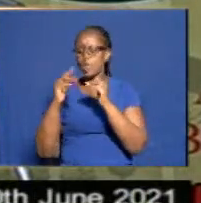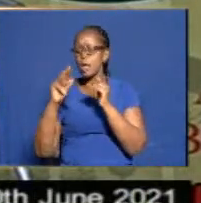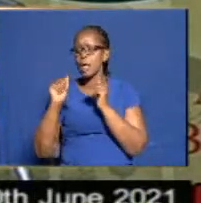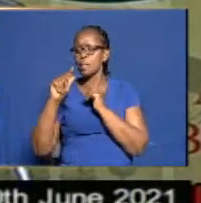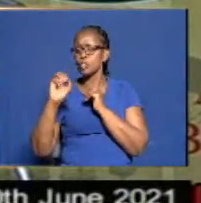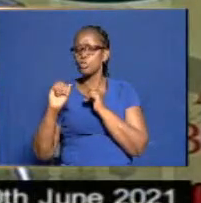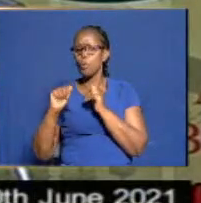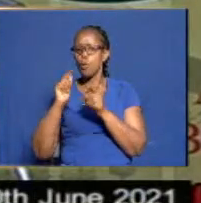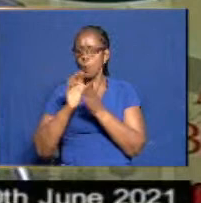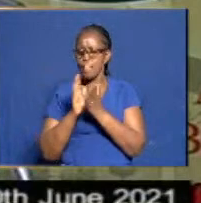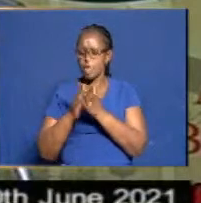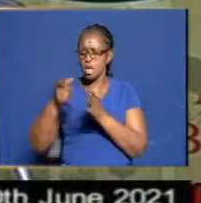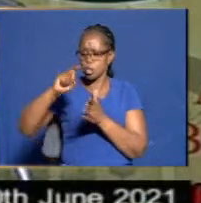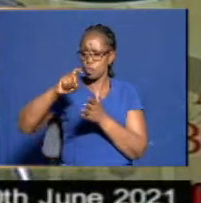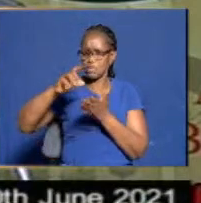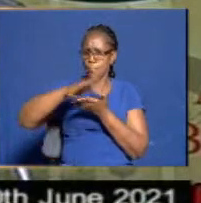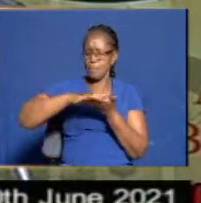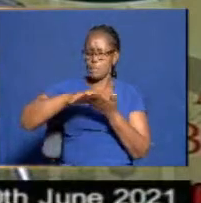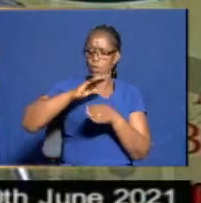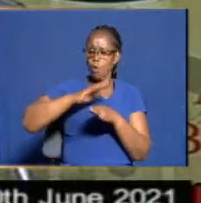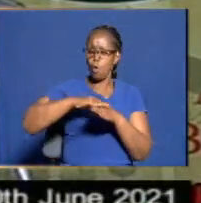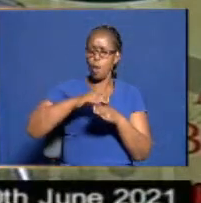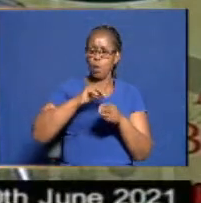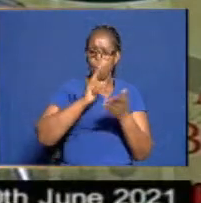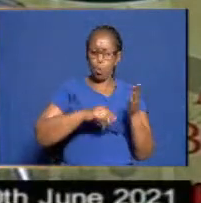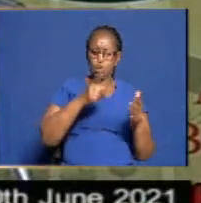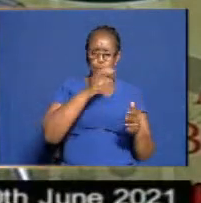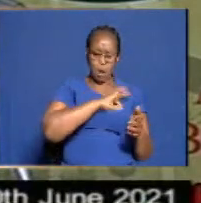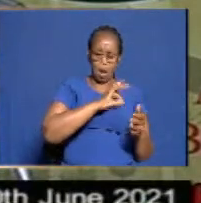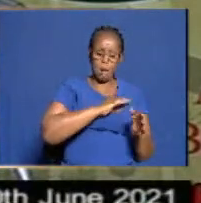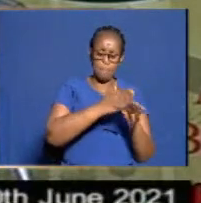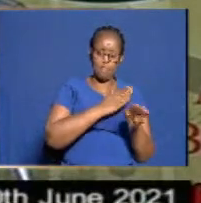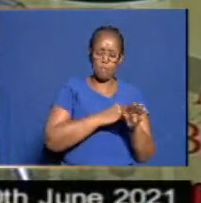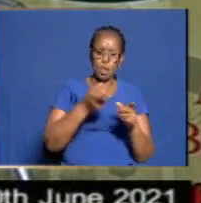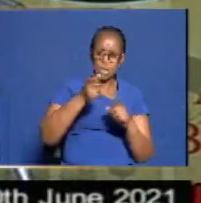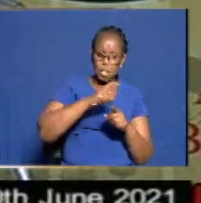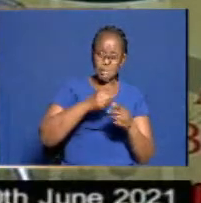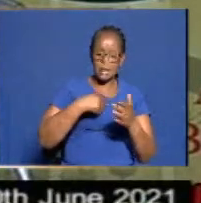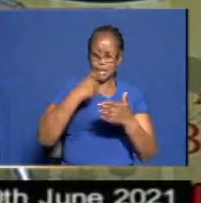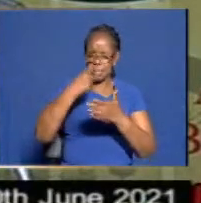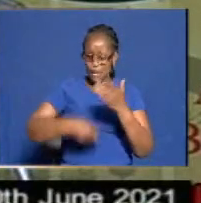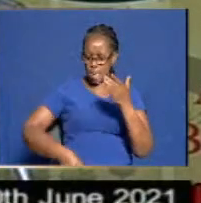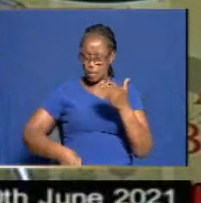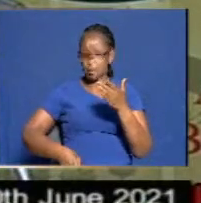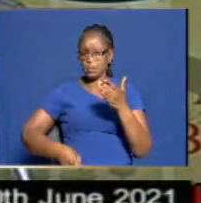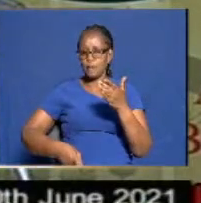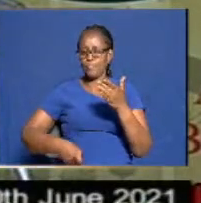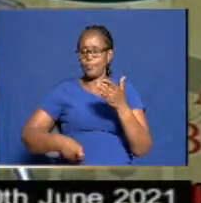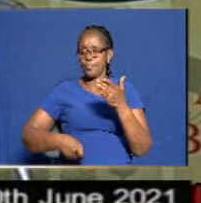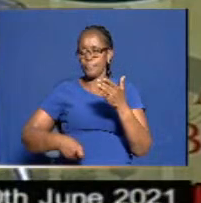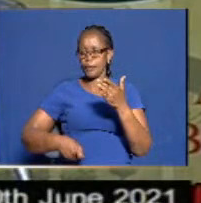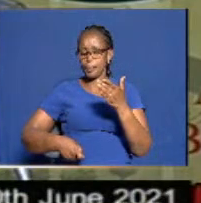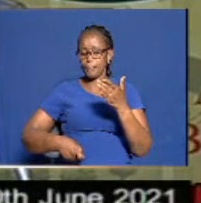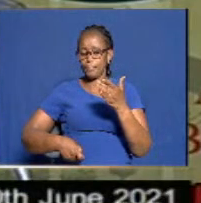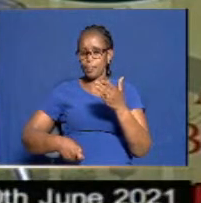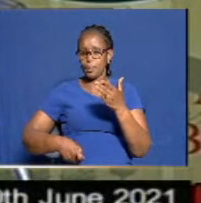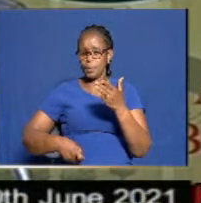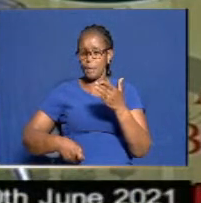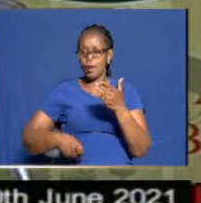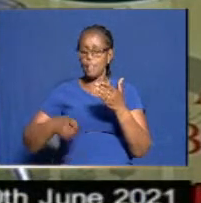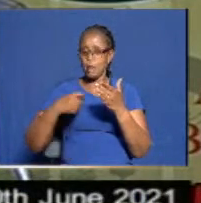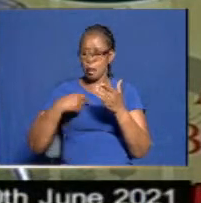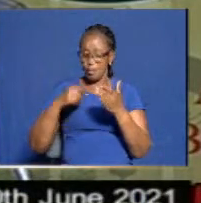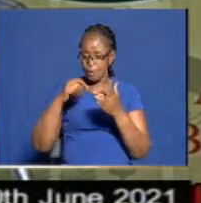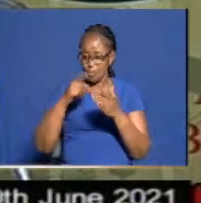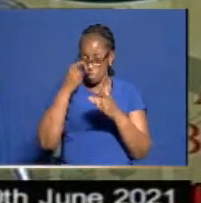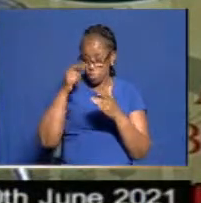restrictions based on a ratio of earnings before interest, taxes, depreciation, and amortization.